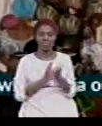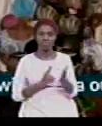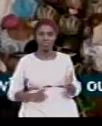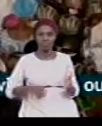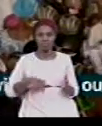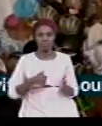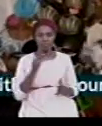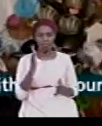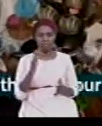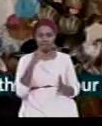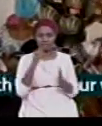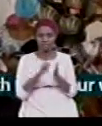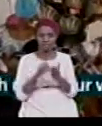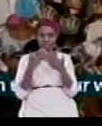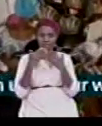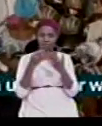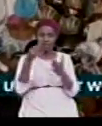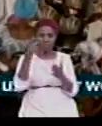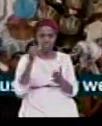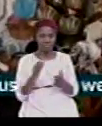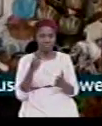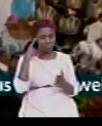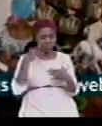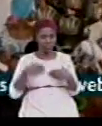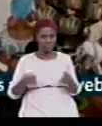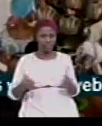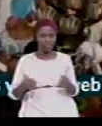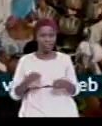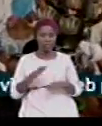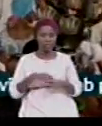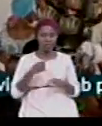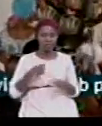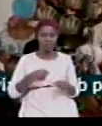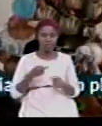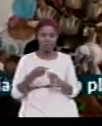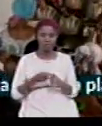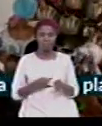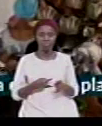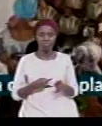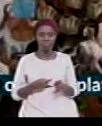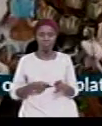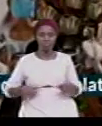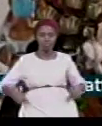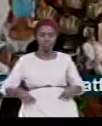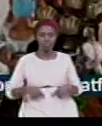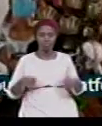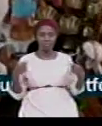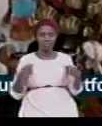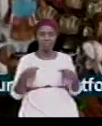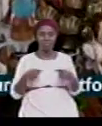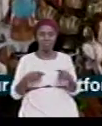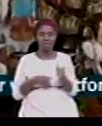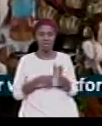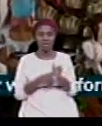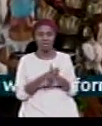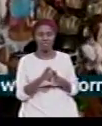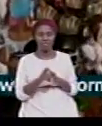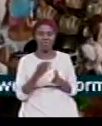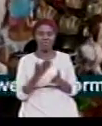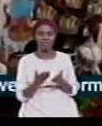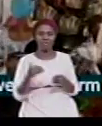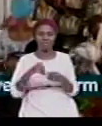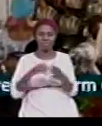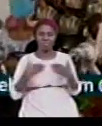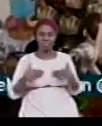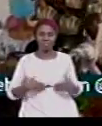upon me, ranging from waist pain, moving objects under my breast, and growth on my leg. But after the prayer